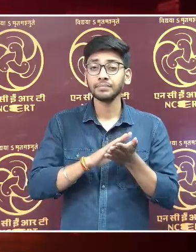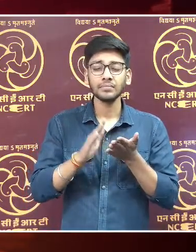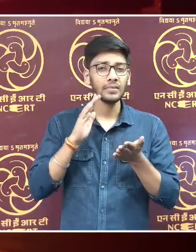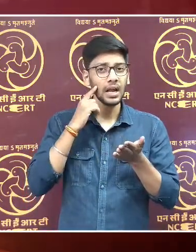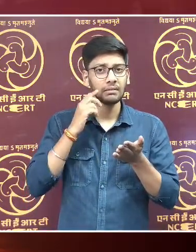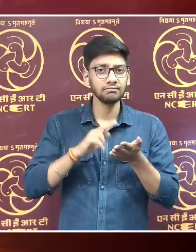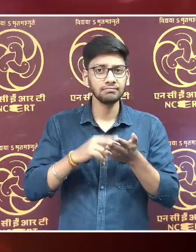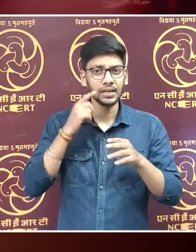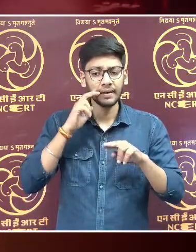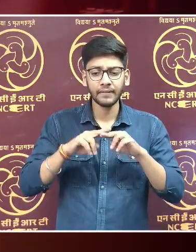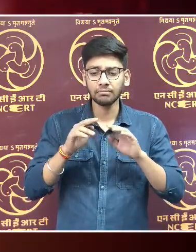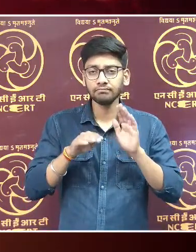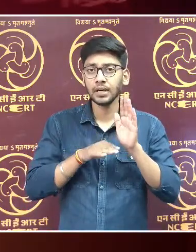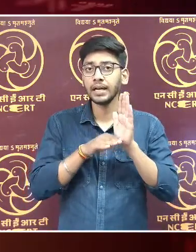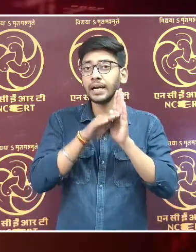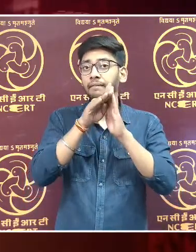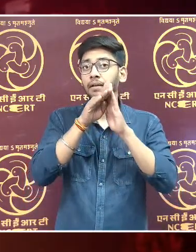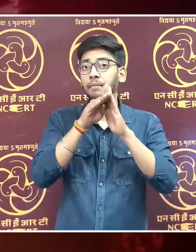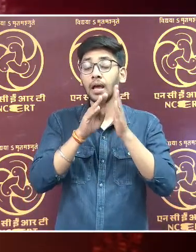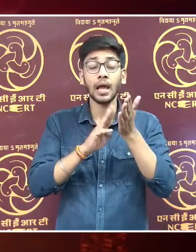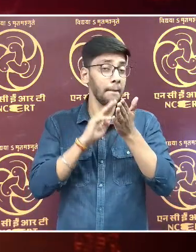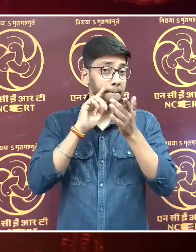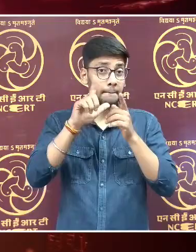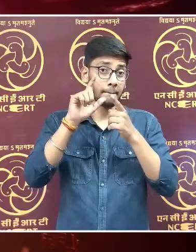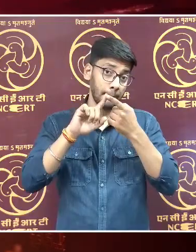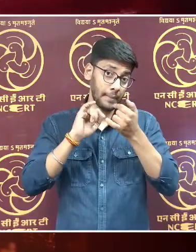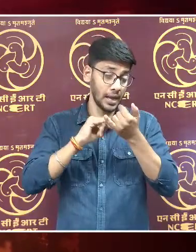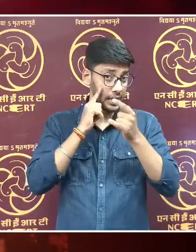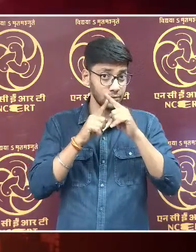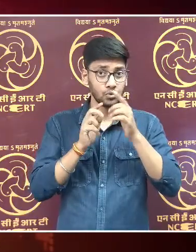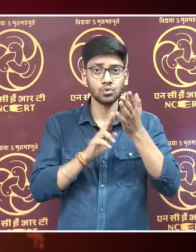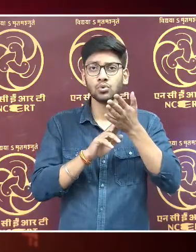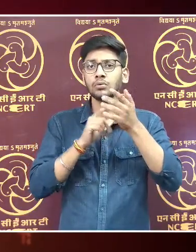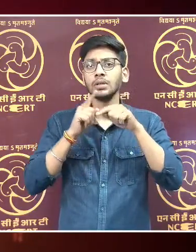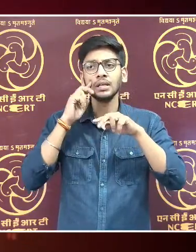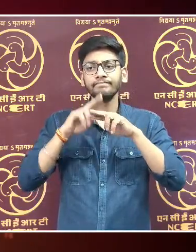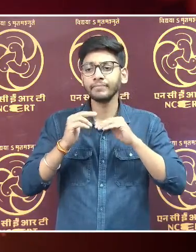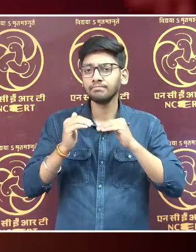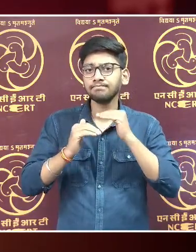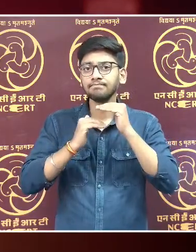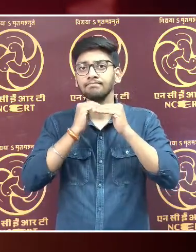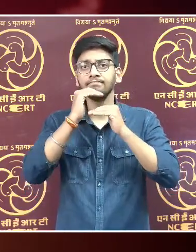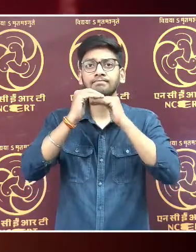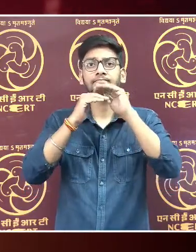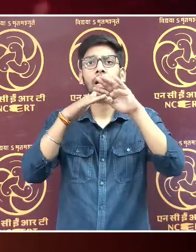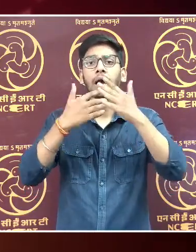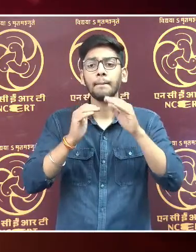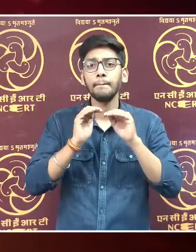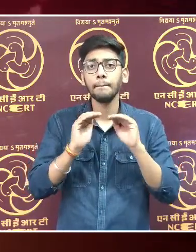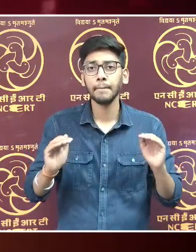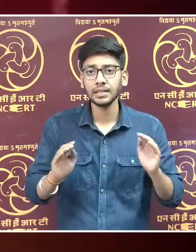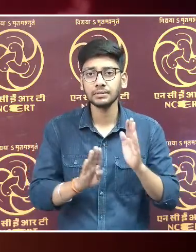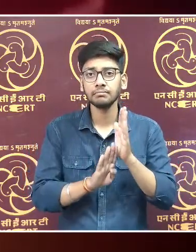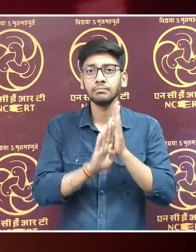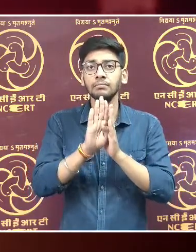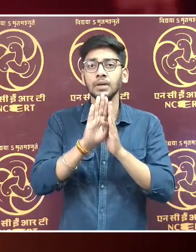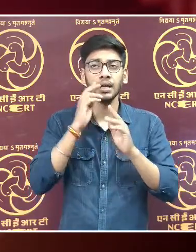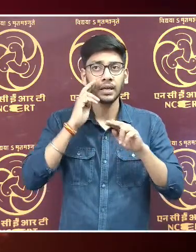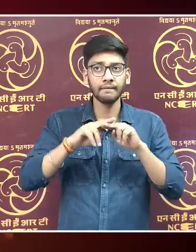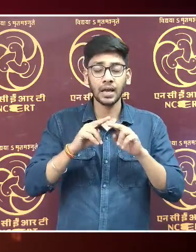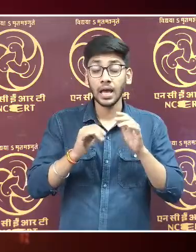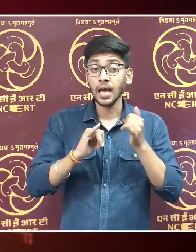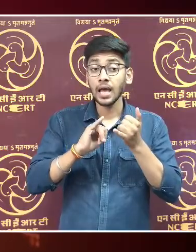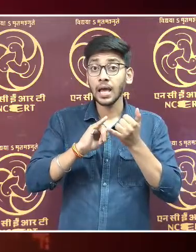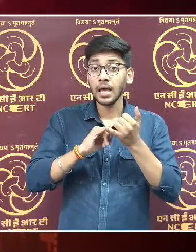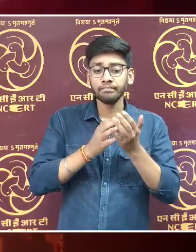the developmental milestone of a child, to see whether they are deviant from a normal individual or not. So to see the structural